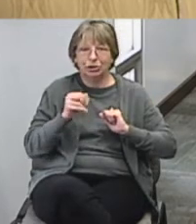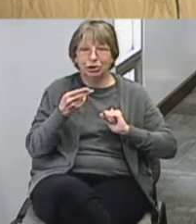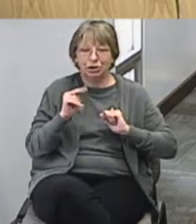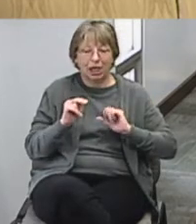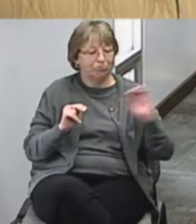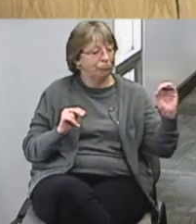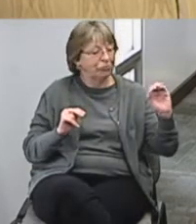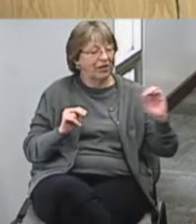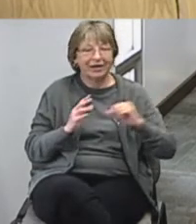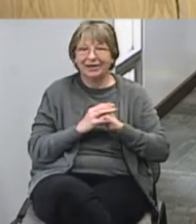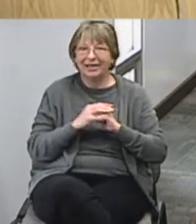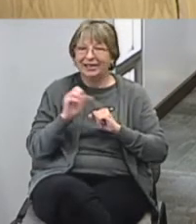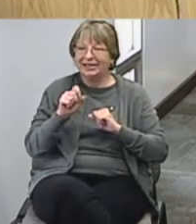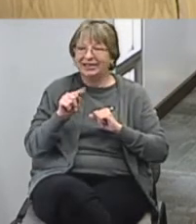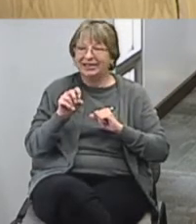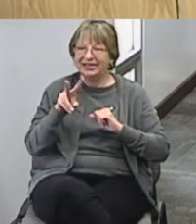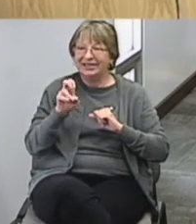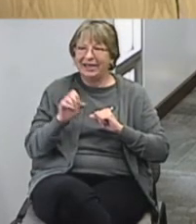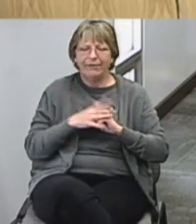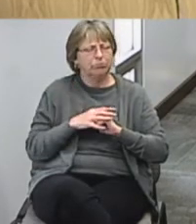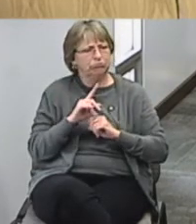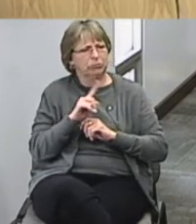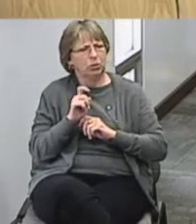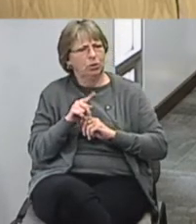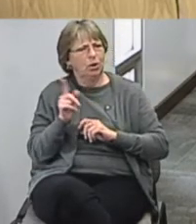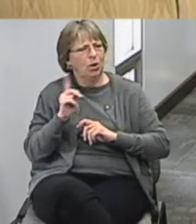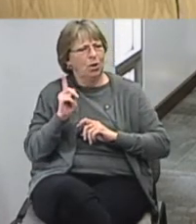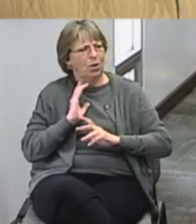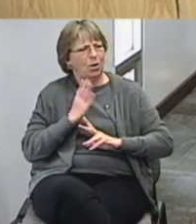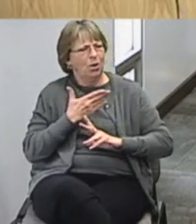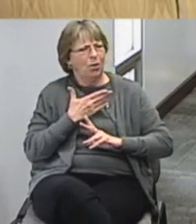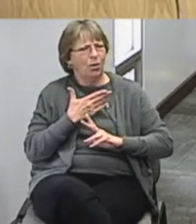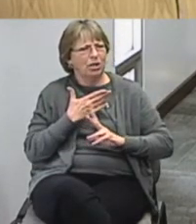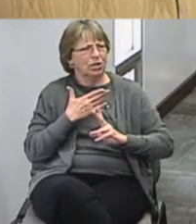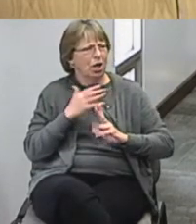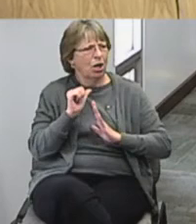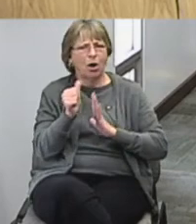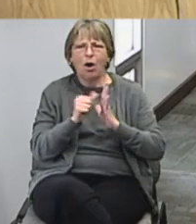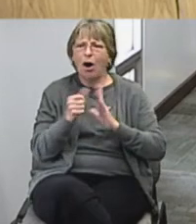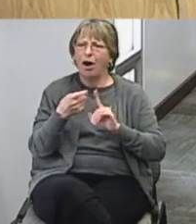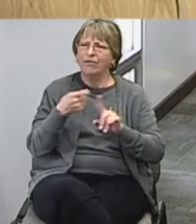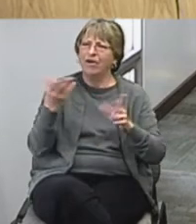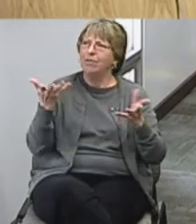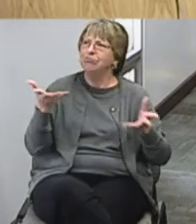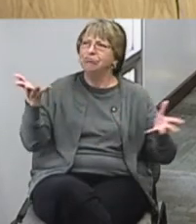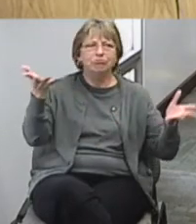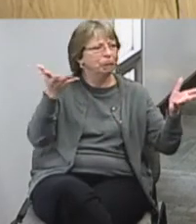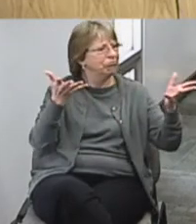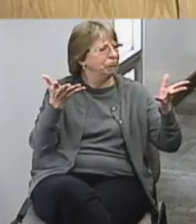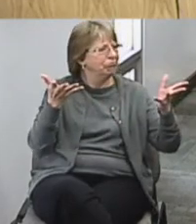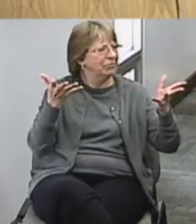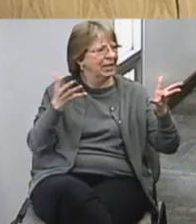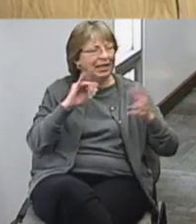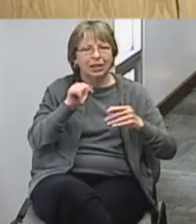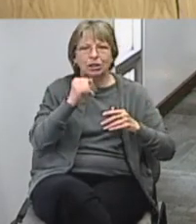No, I have nothing. Steve? Just a question, where's our current artwork from? Oh. Jim